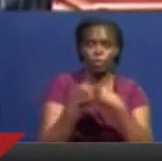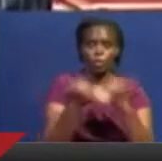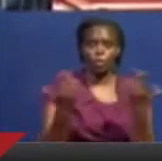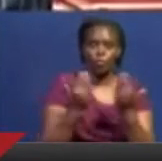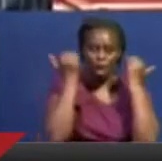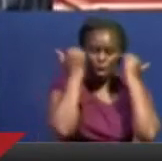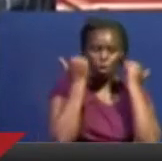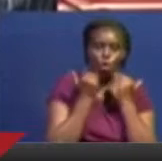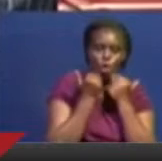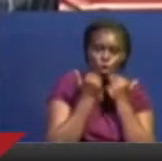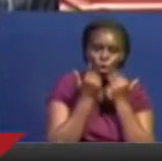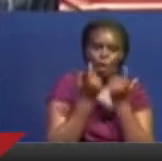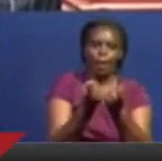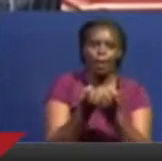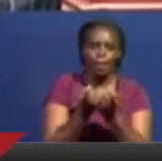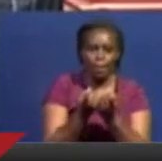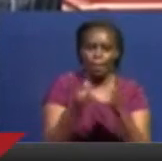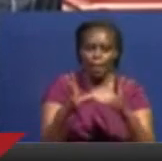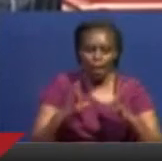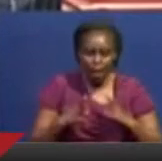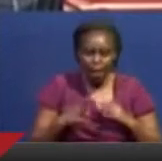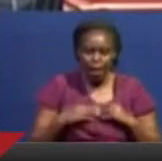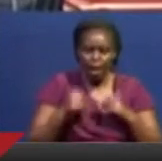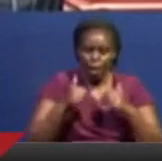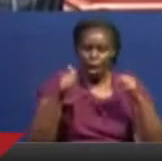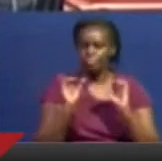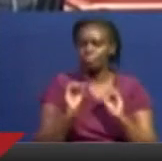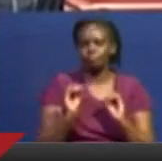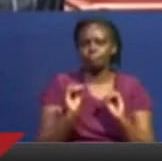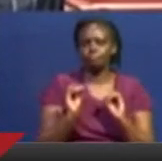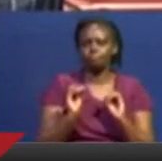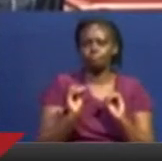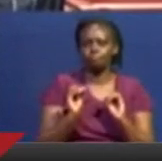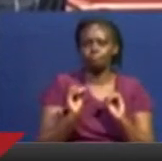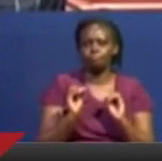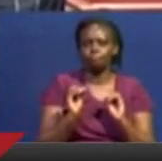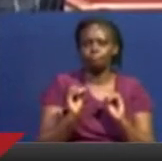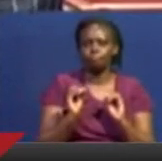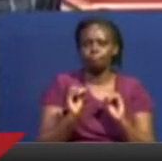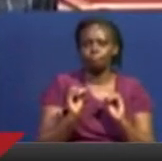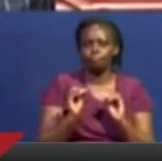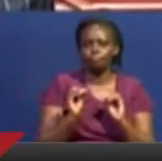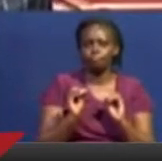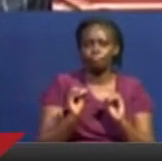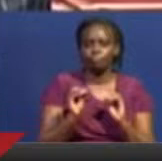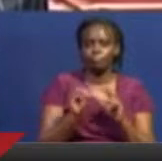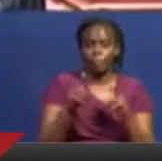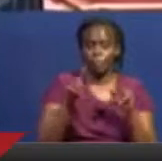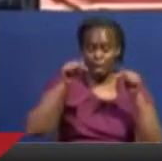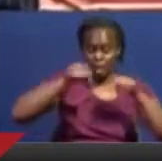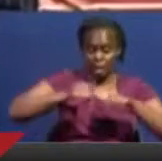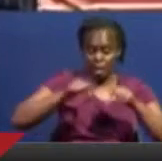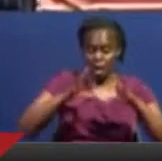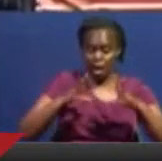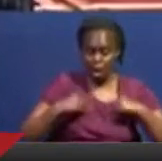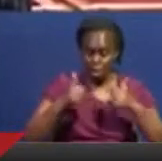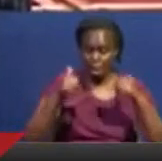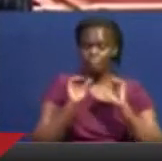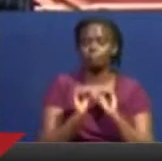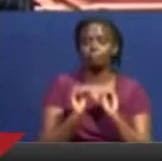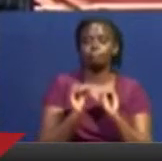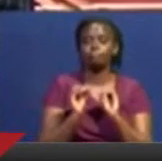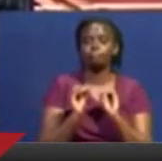court. We need not allow any gap, because so far, from the start to now, we have not allowed any